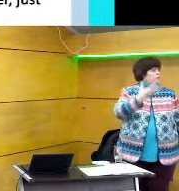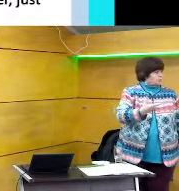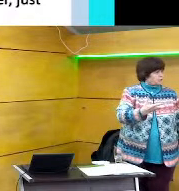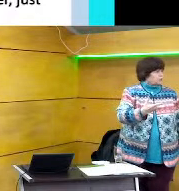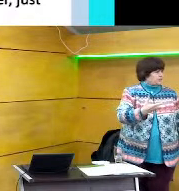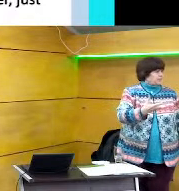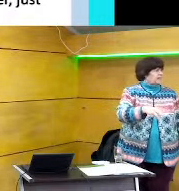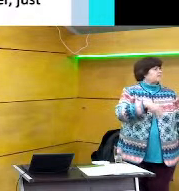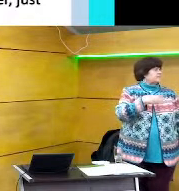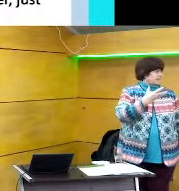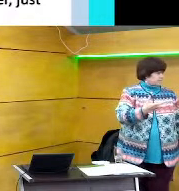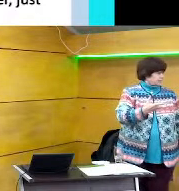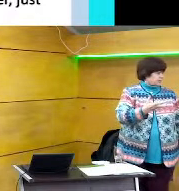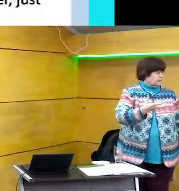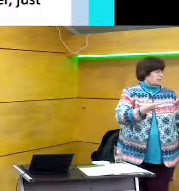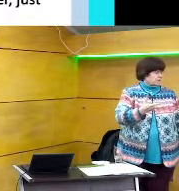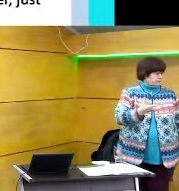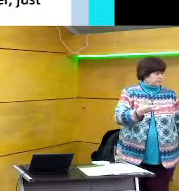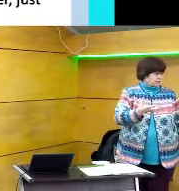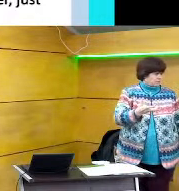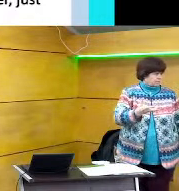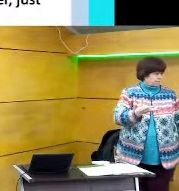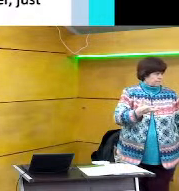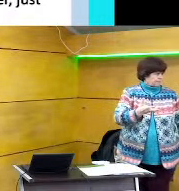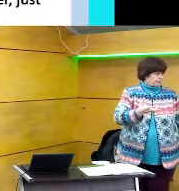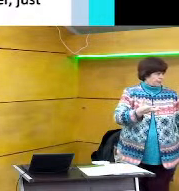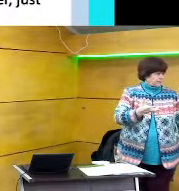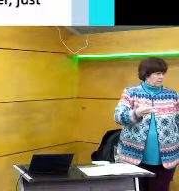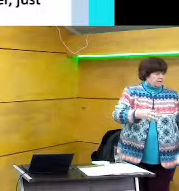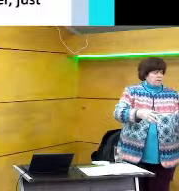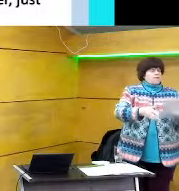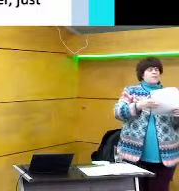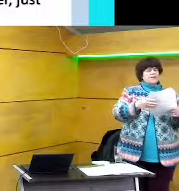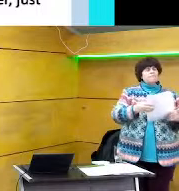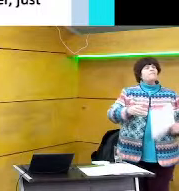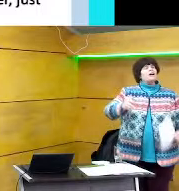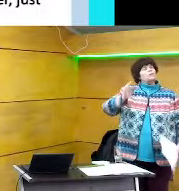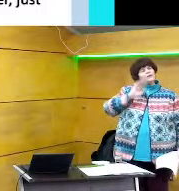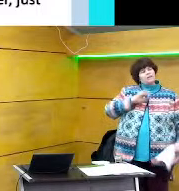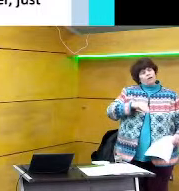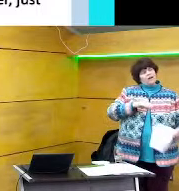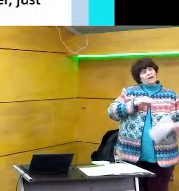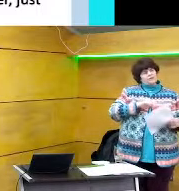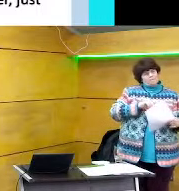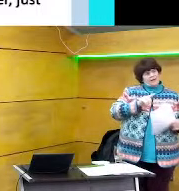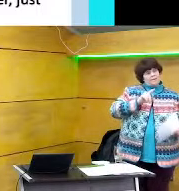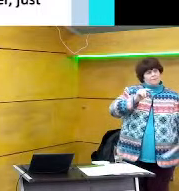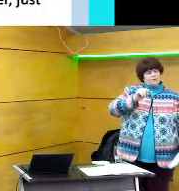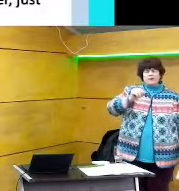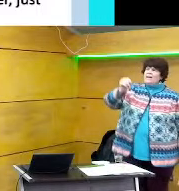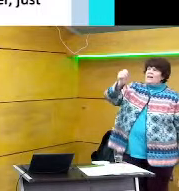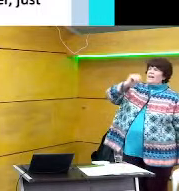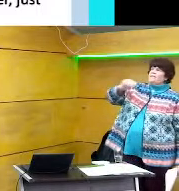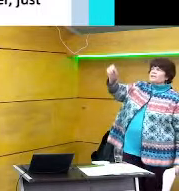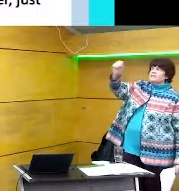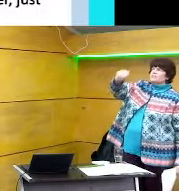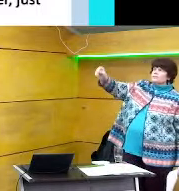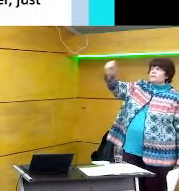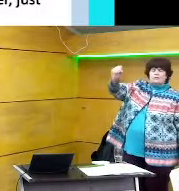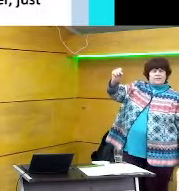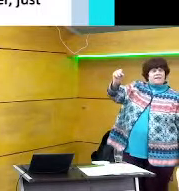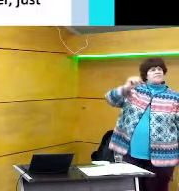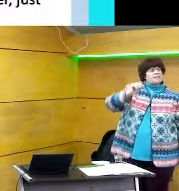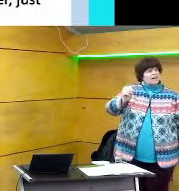that you can read it and say everything correctly for them. They're following along on their paper, and they're going